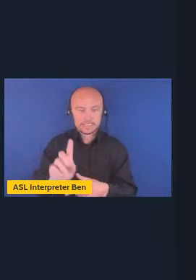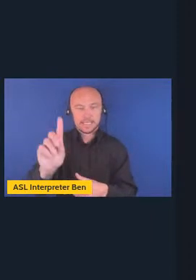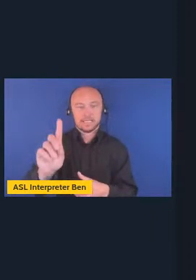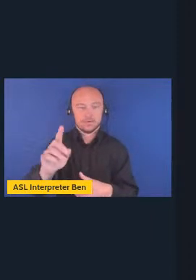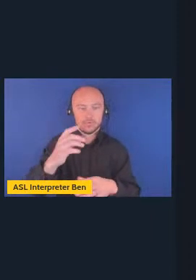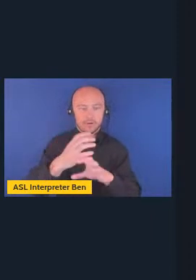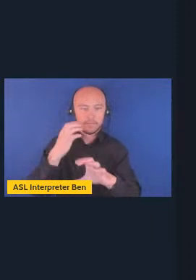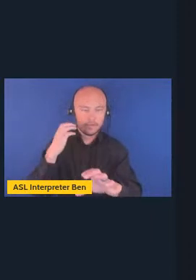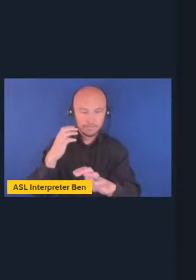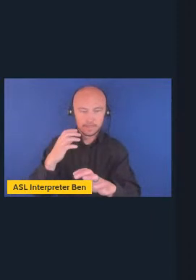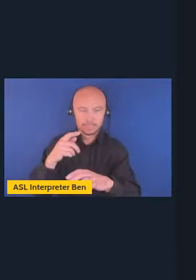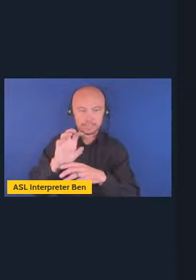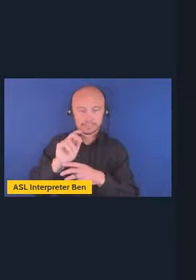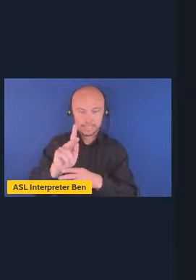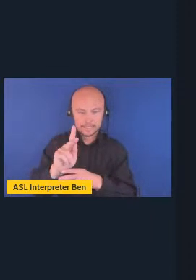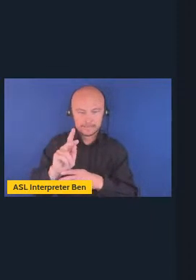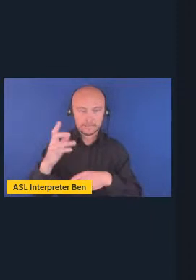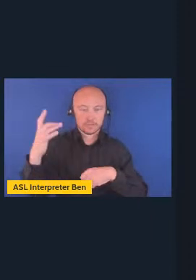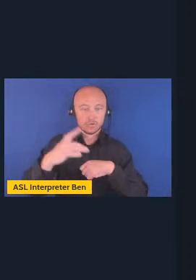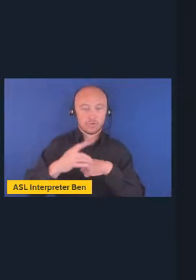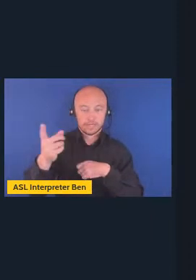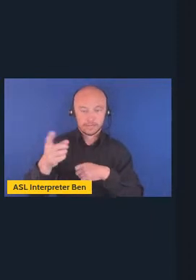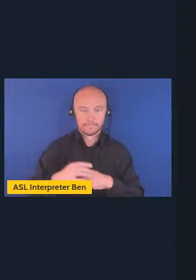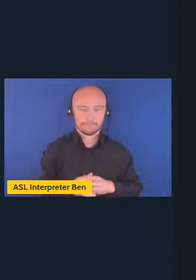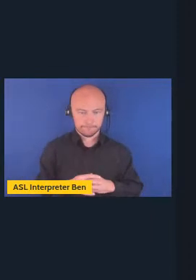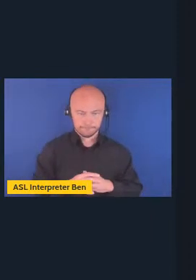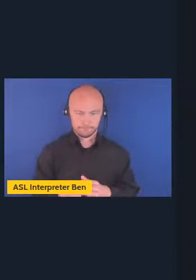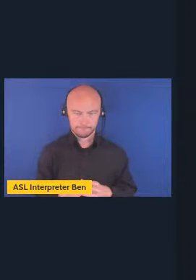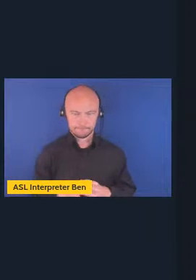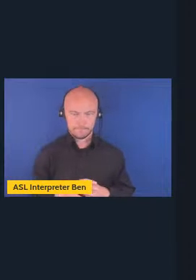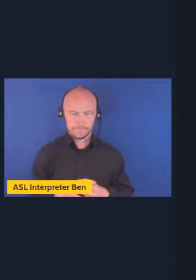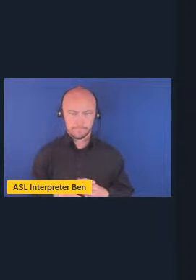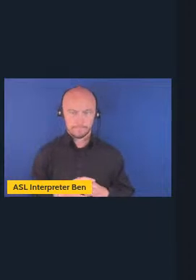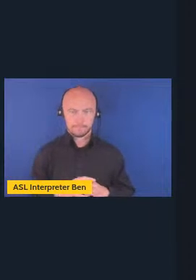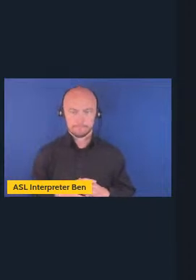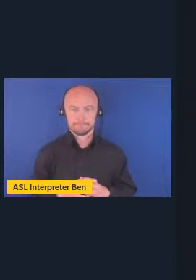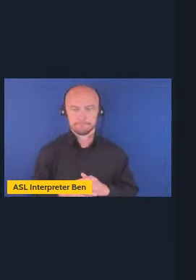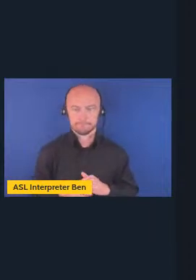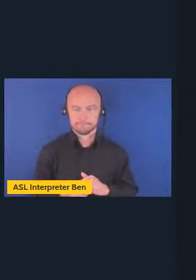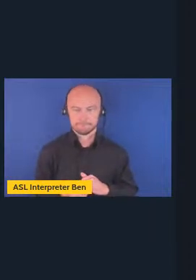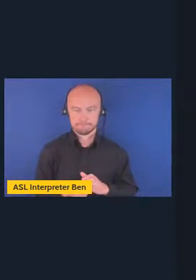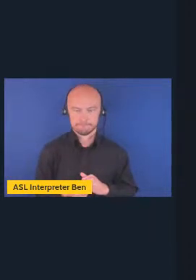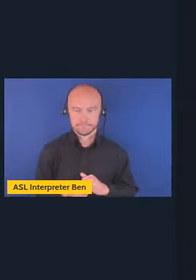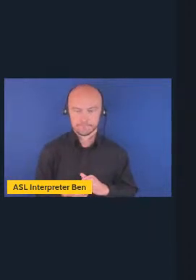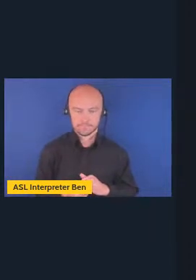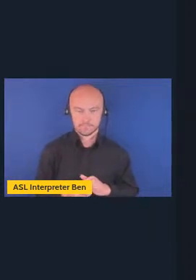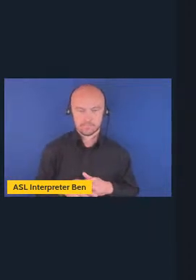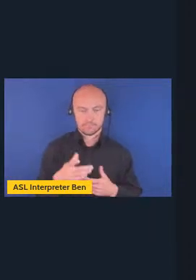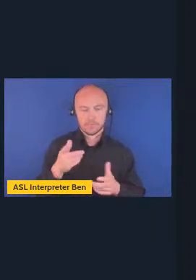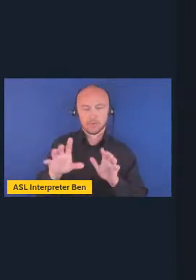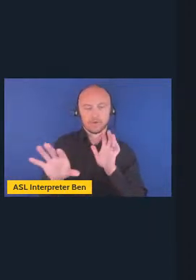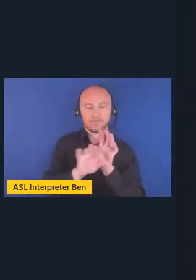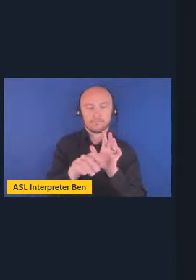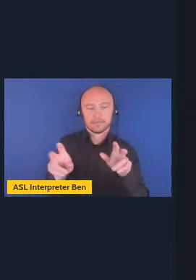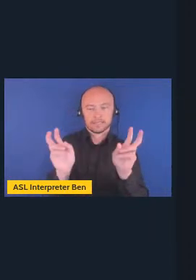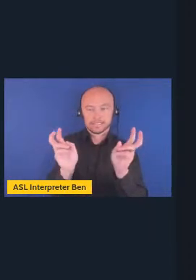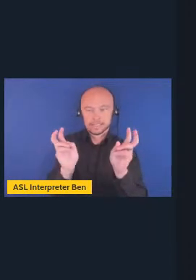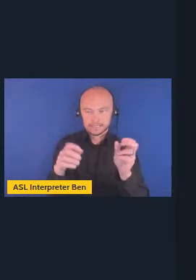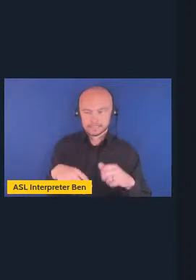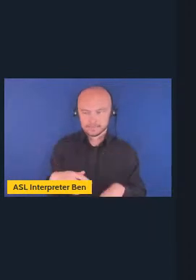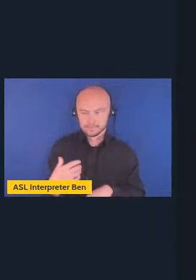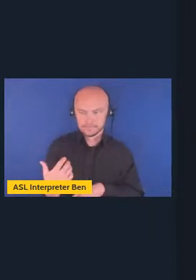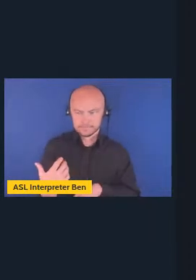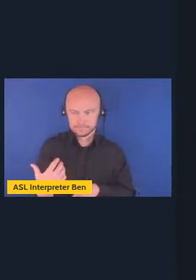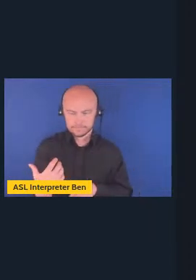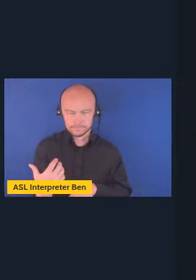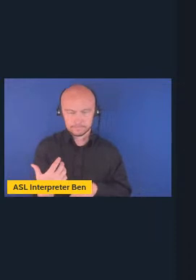pipeline stack. Click S to proceed to create CloudFormation stack. CloudFormation